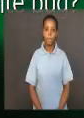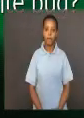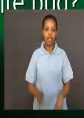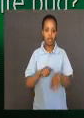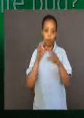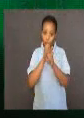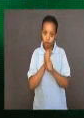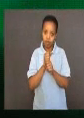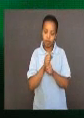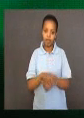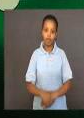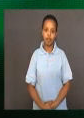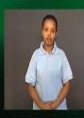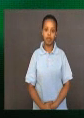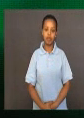Time's up.